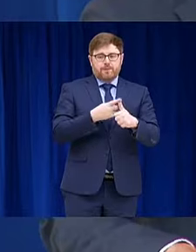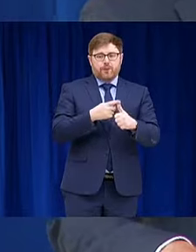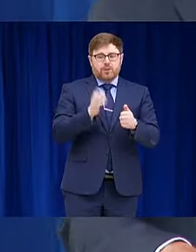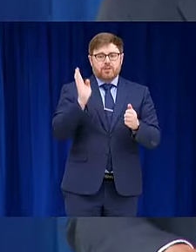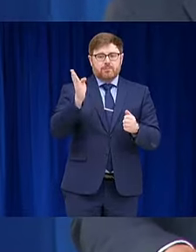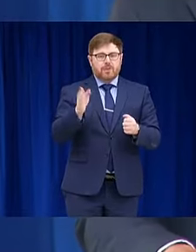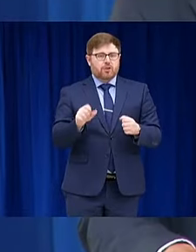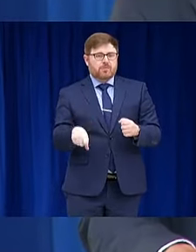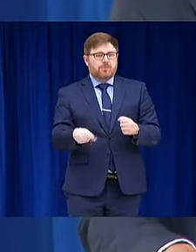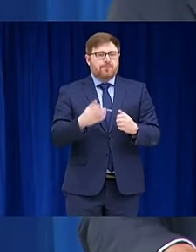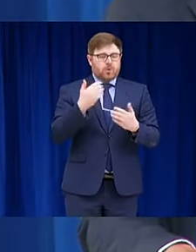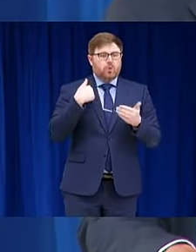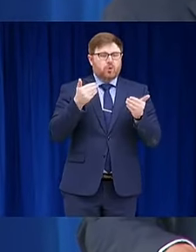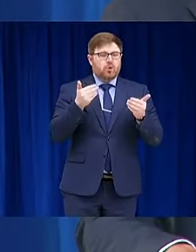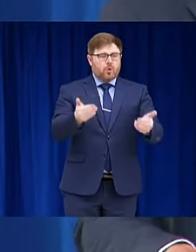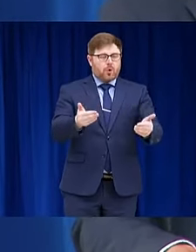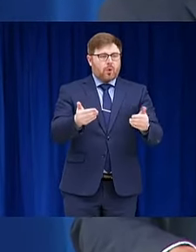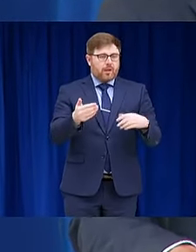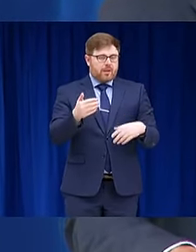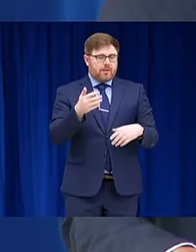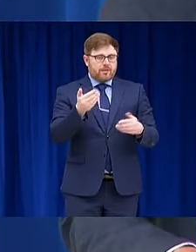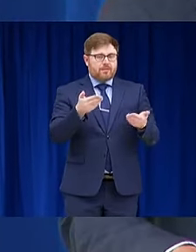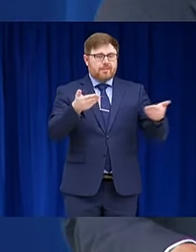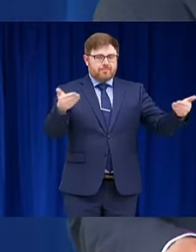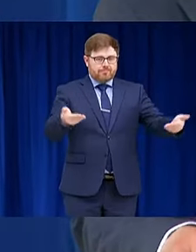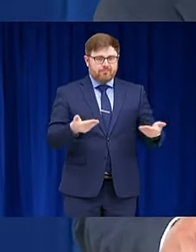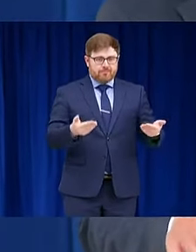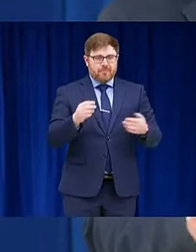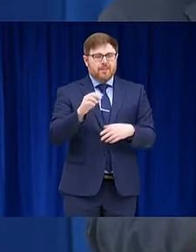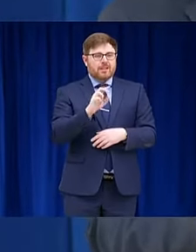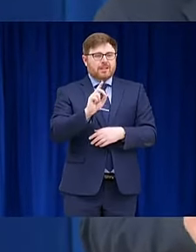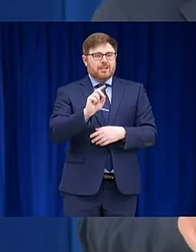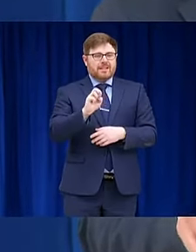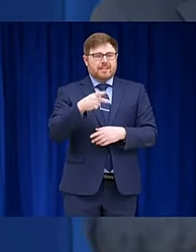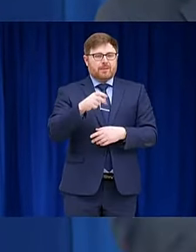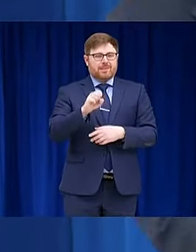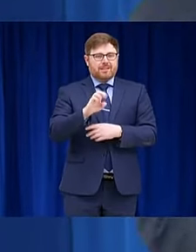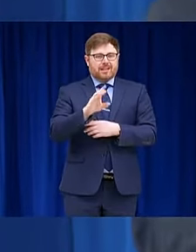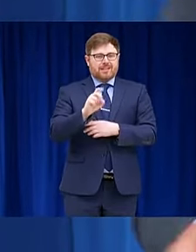Kathleen Hicks, Deputy Secretary of Defense. Thank you, ma'am.